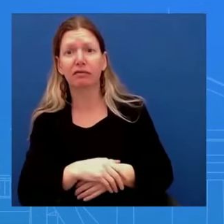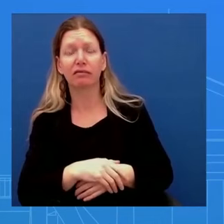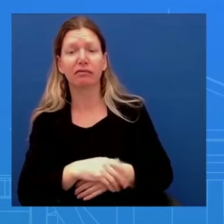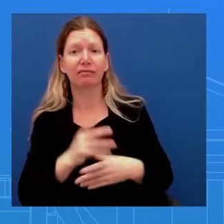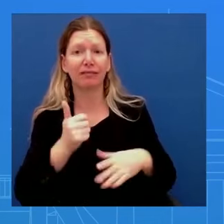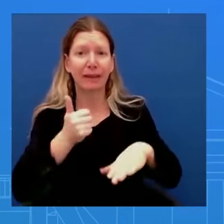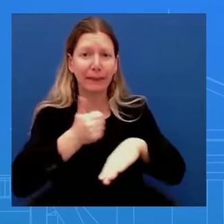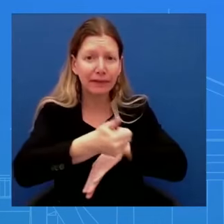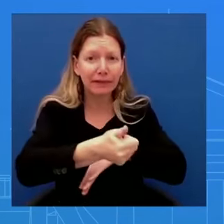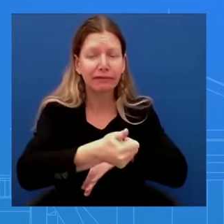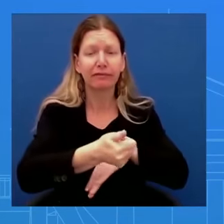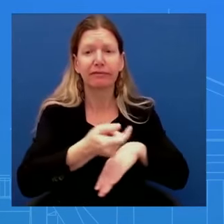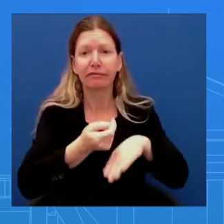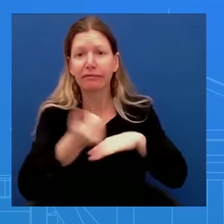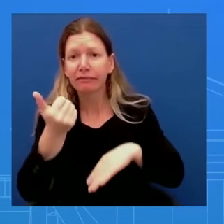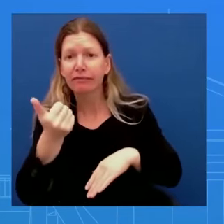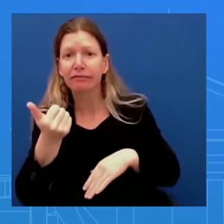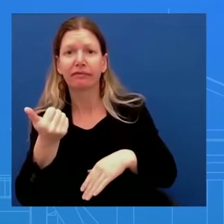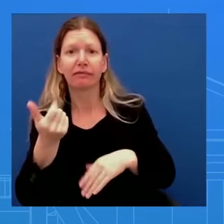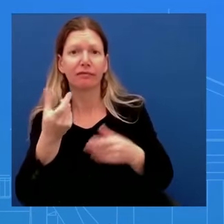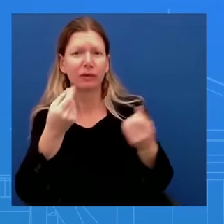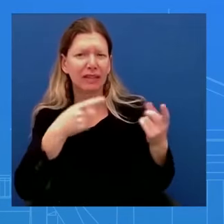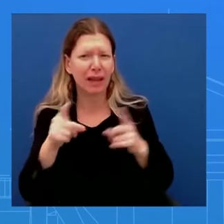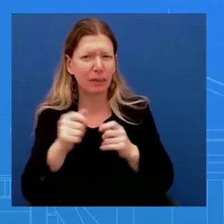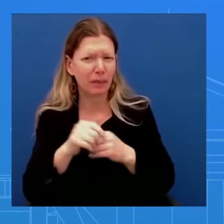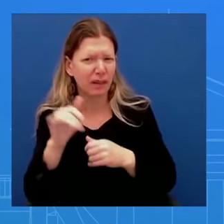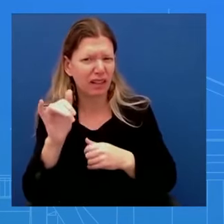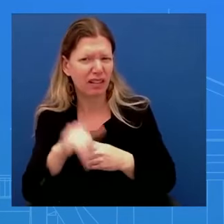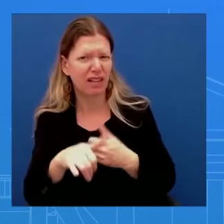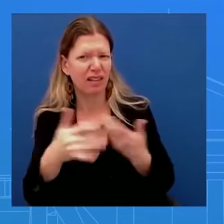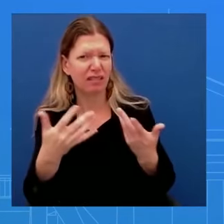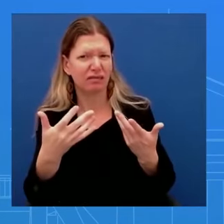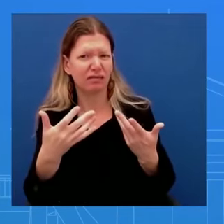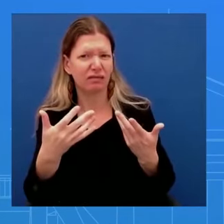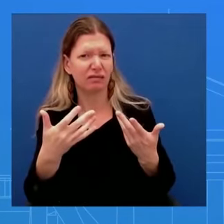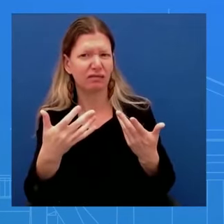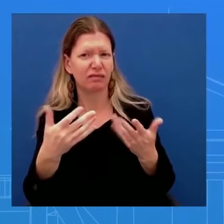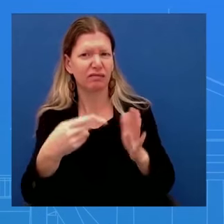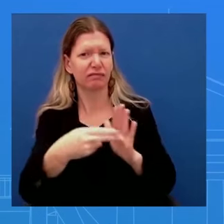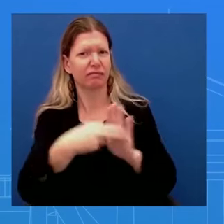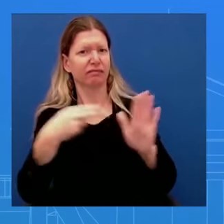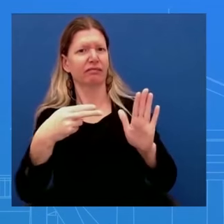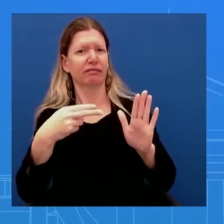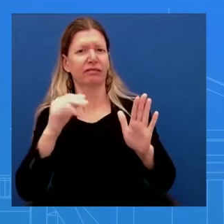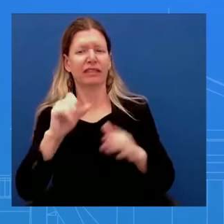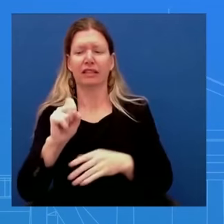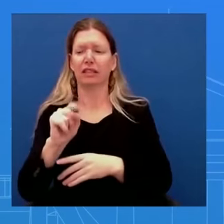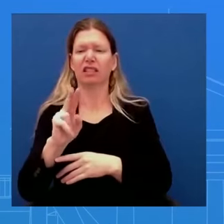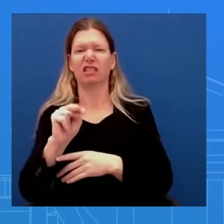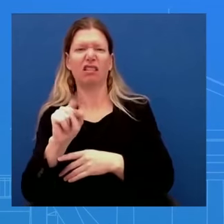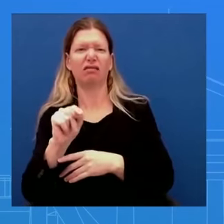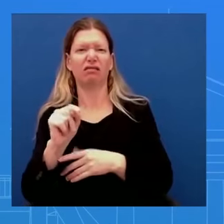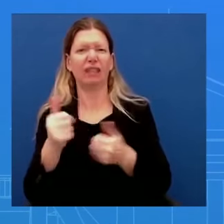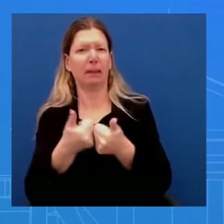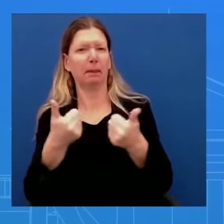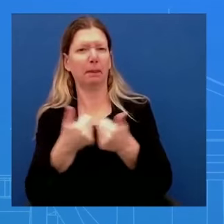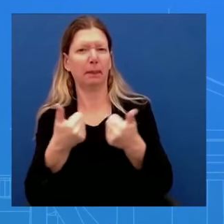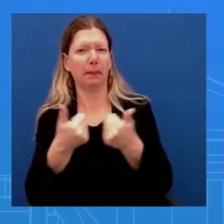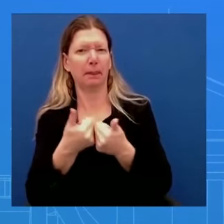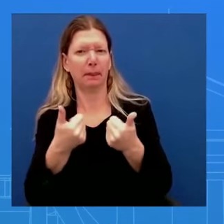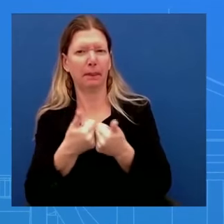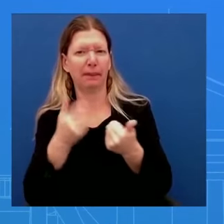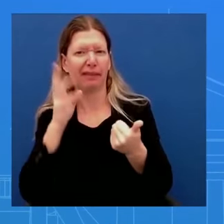if the whole thing is a stunt, how does the White House see the president's son himself pulling a stunt by appearing at this contempt hearing? I don't have